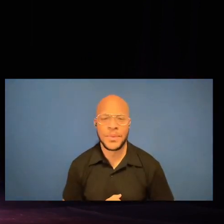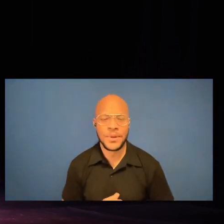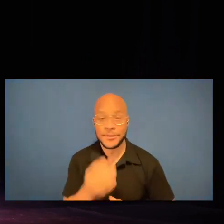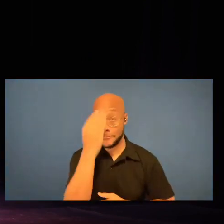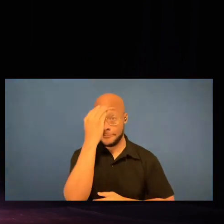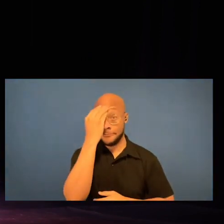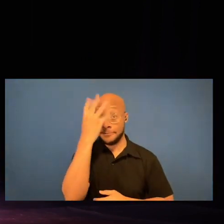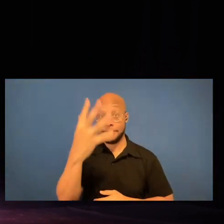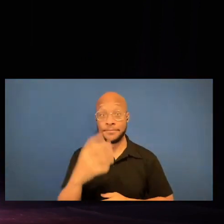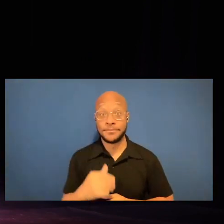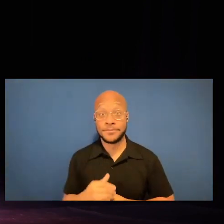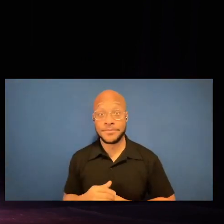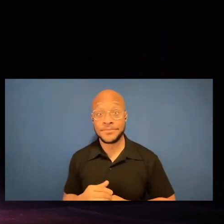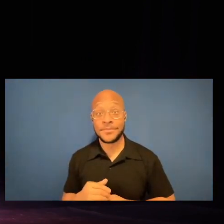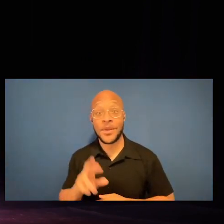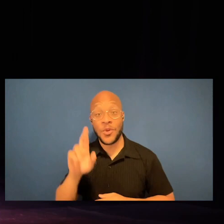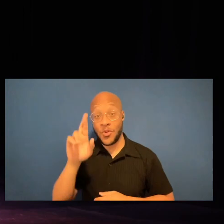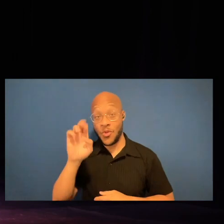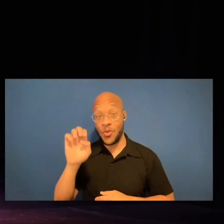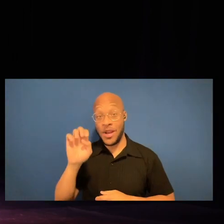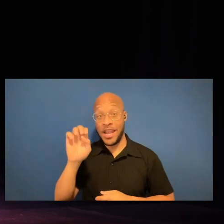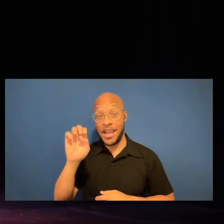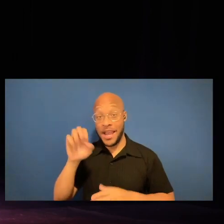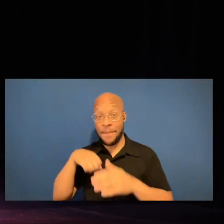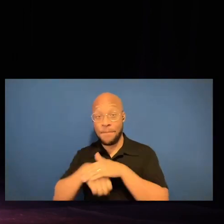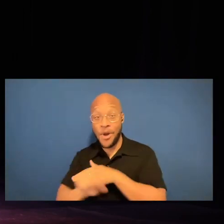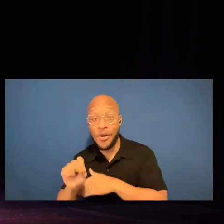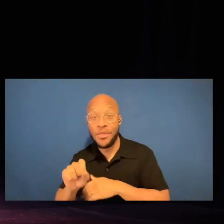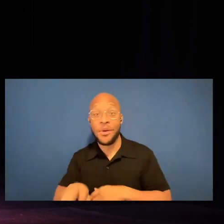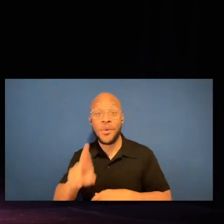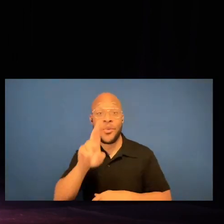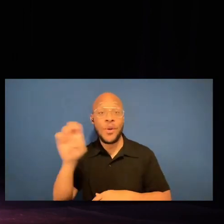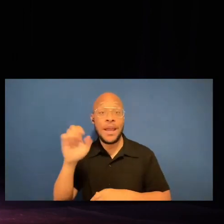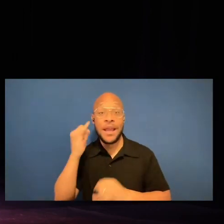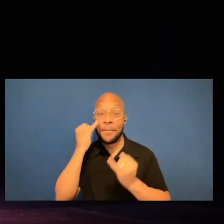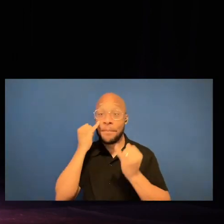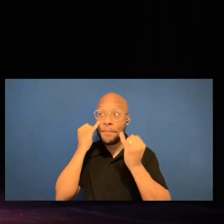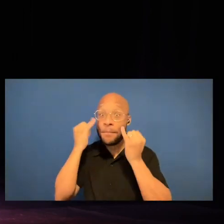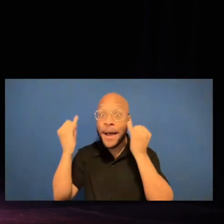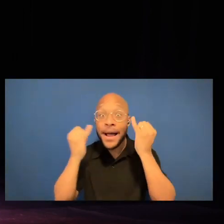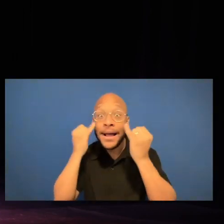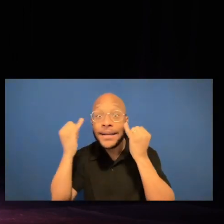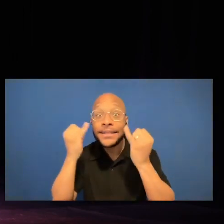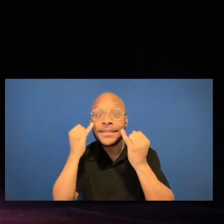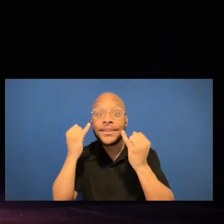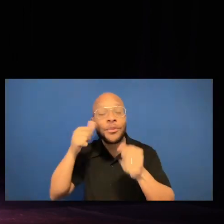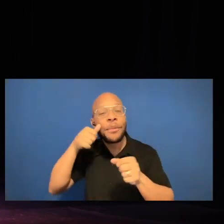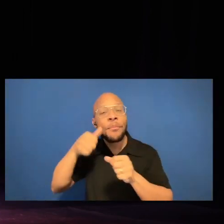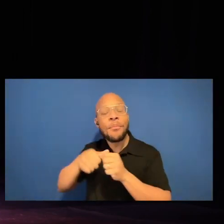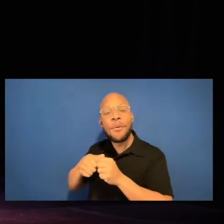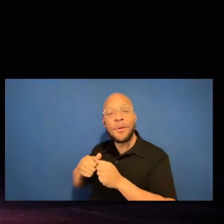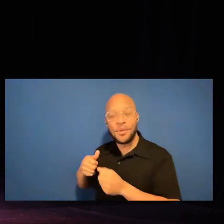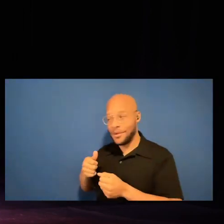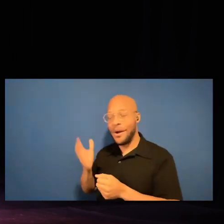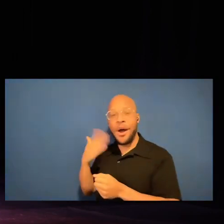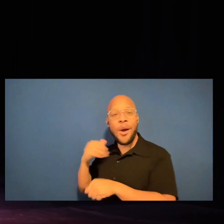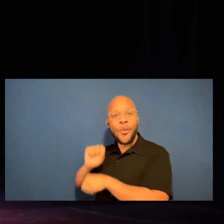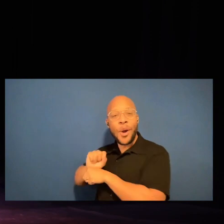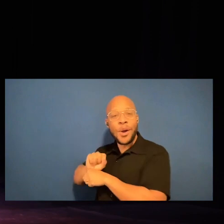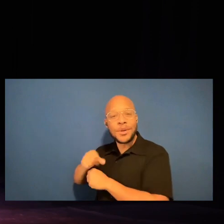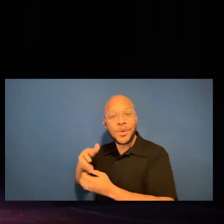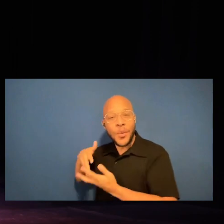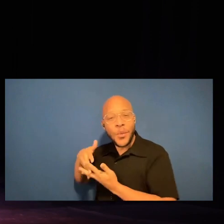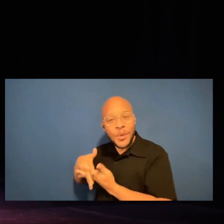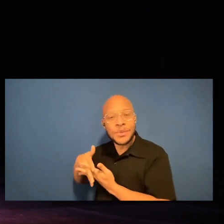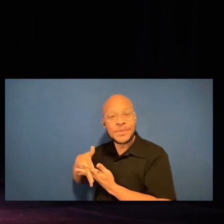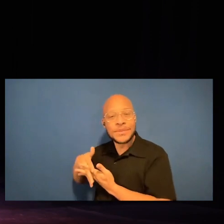rebirth, reimagining, remembering the roots of our work, the search for truth that births the space